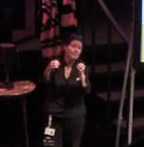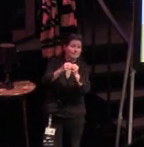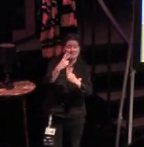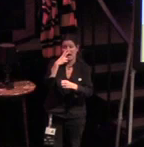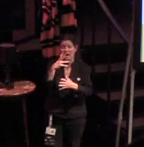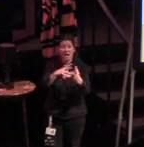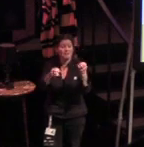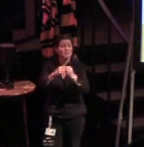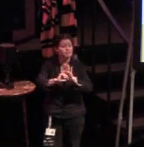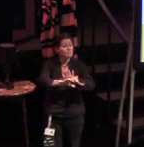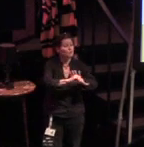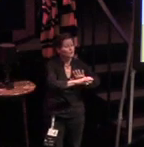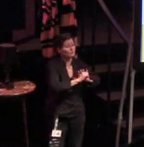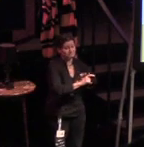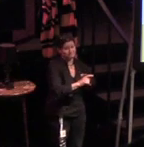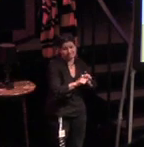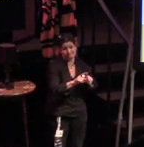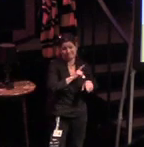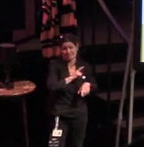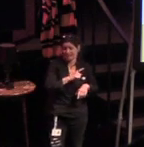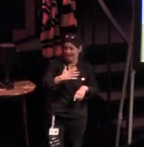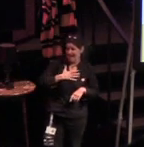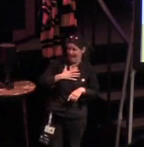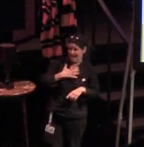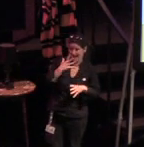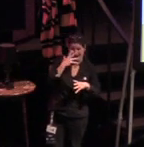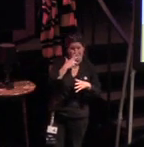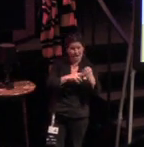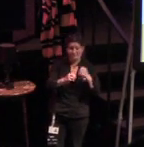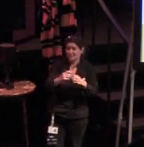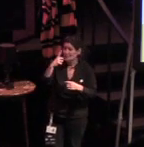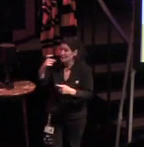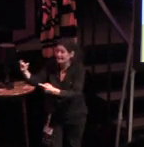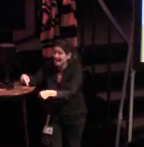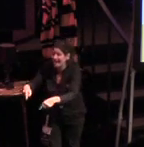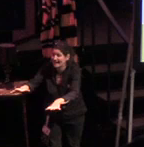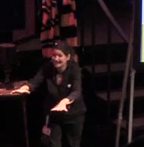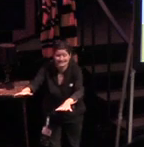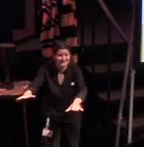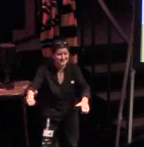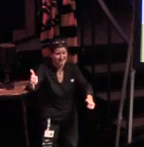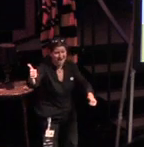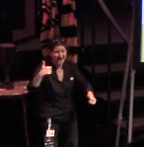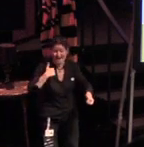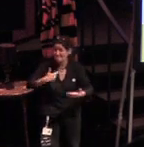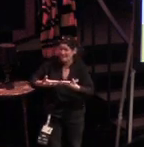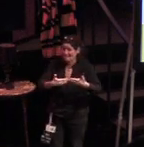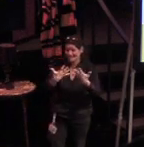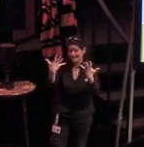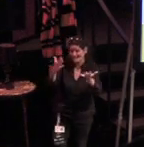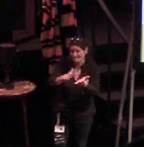and I was like okay I need to you can stay mama okay all right I have a 10 month old baby I get